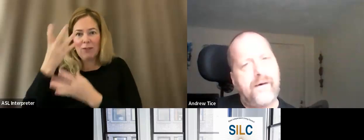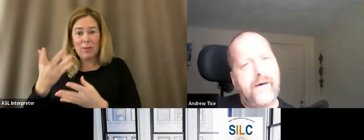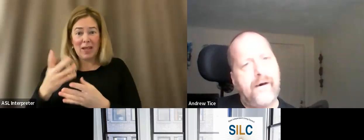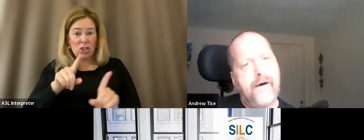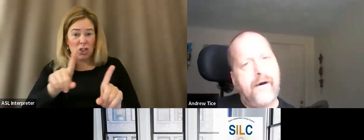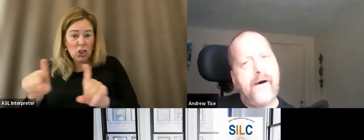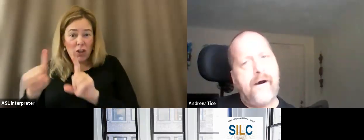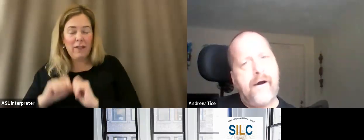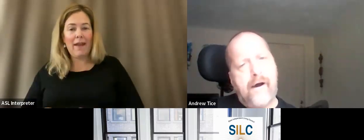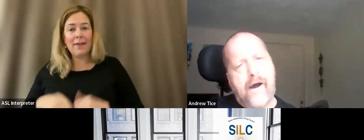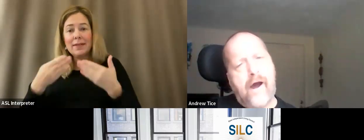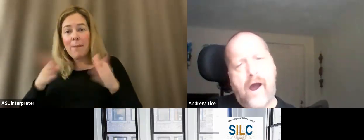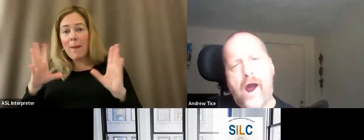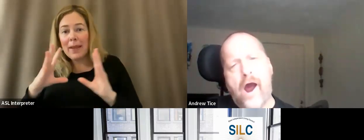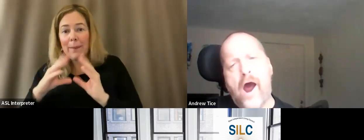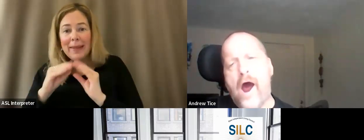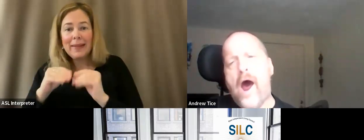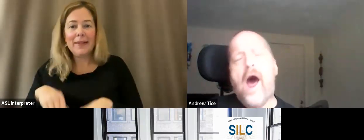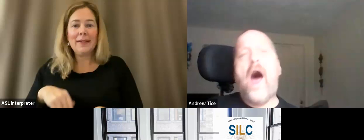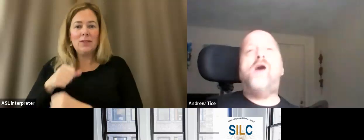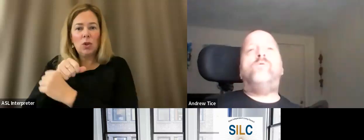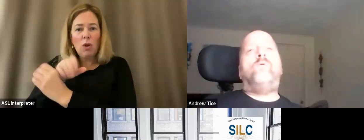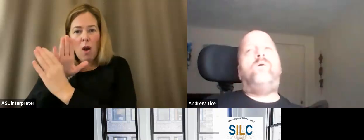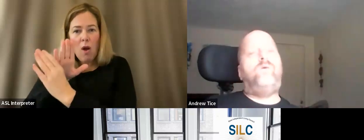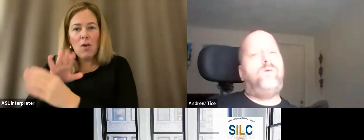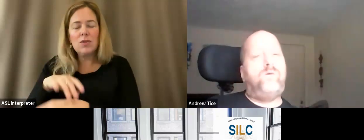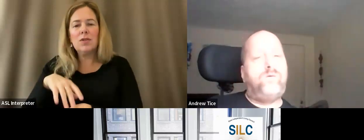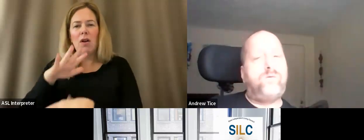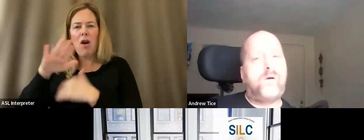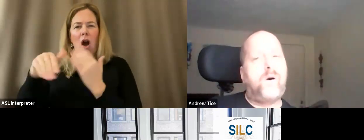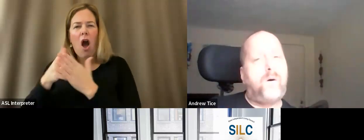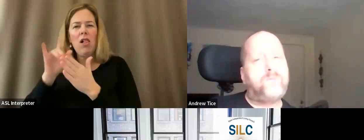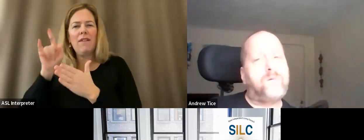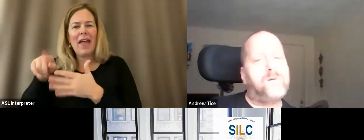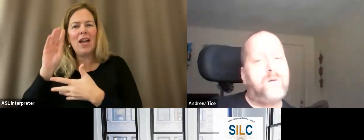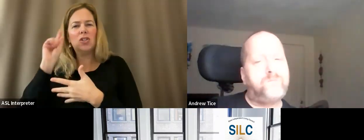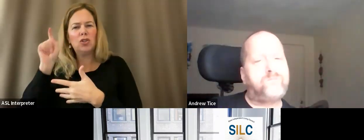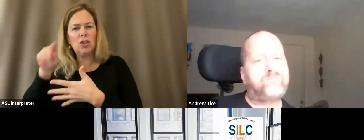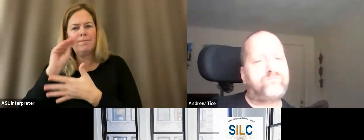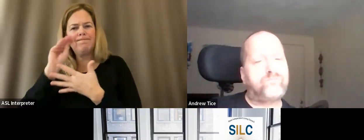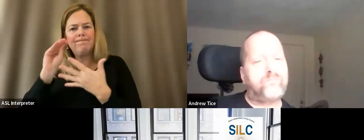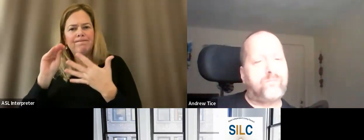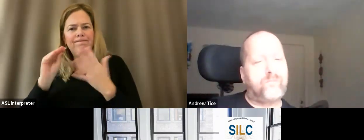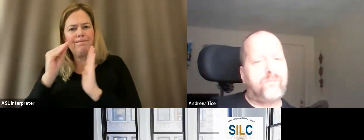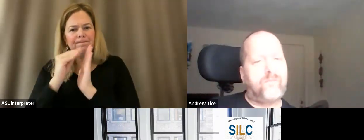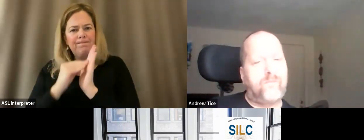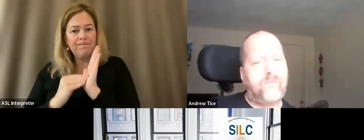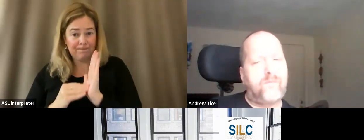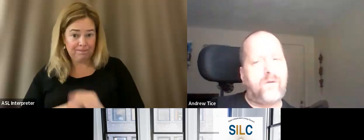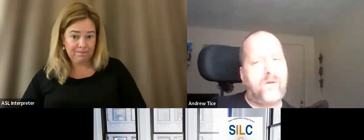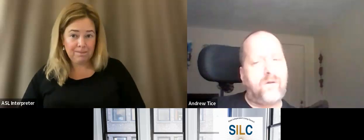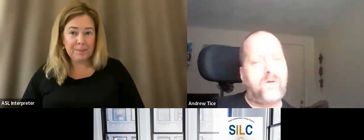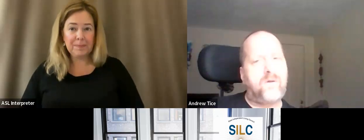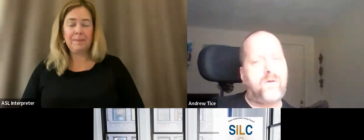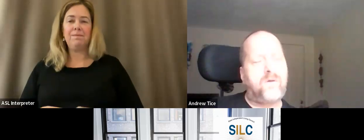have telephone calls? All of that should be outlined there. You should also be identifying how